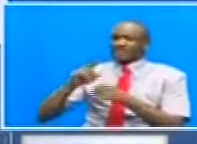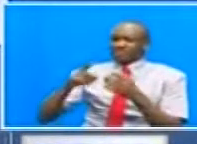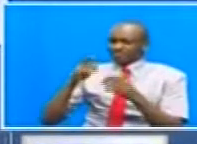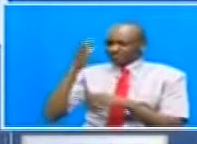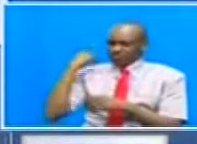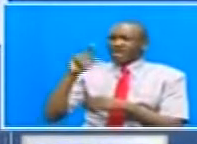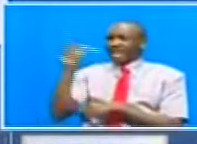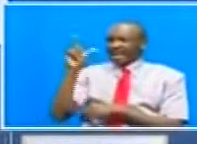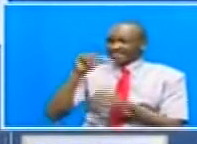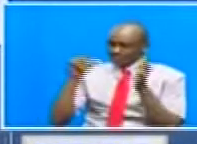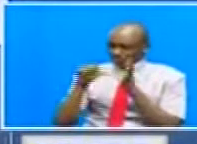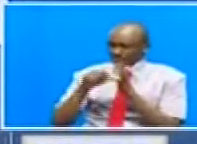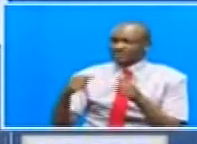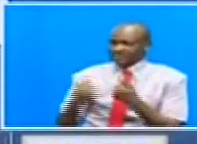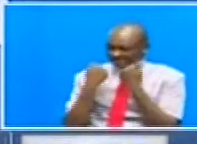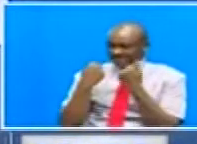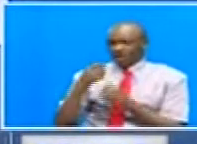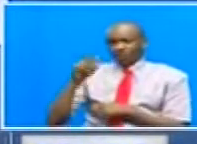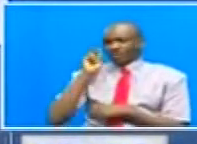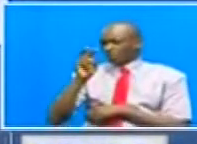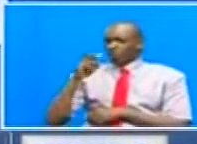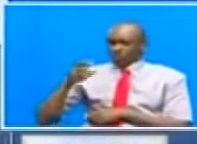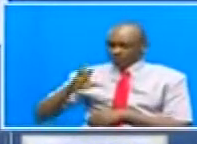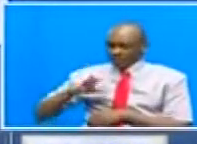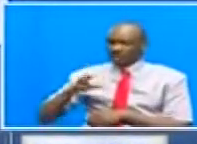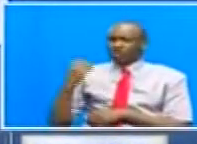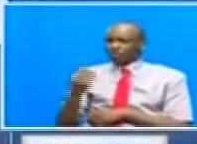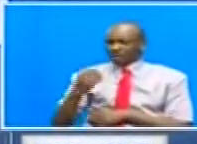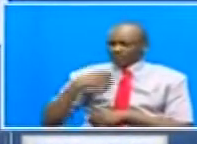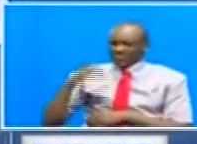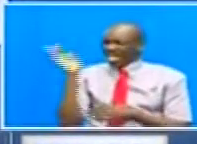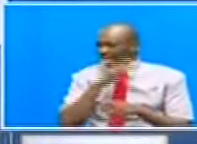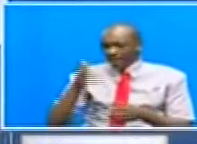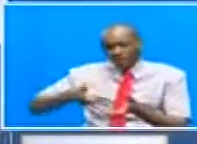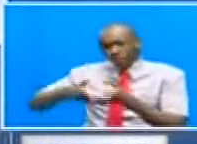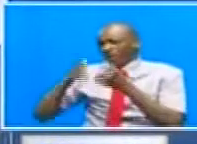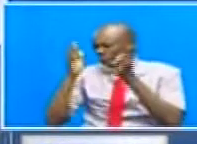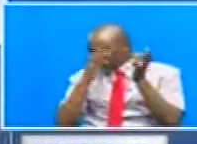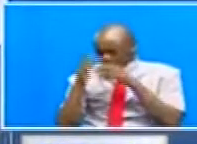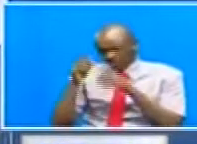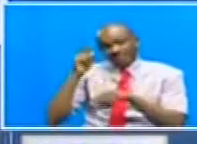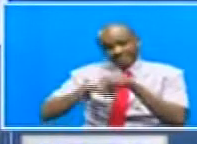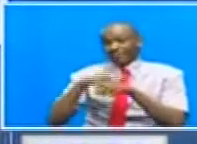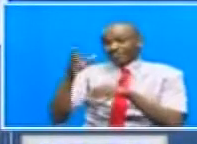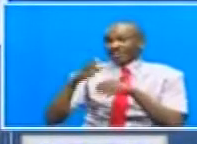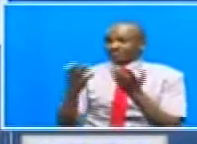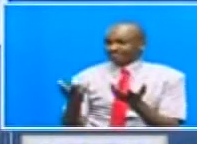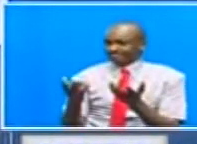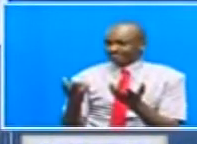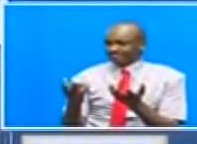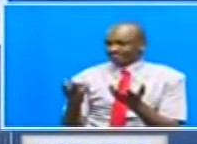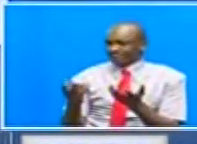debacle, where we saw those horrendous pictures of children being tear gassed because of that fight over the playground.